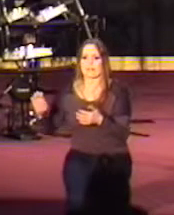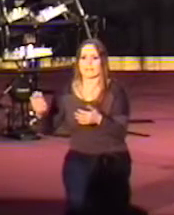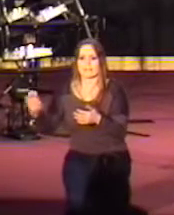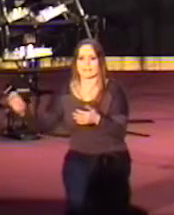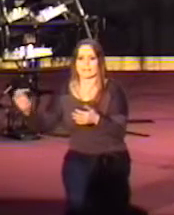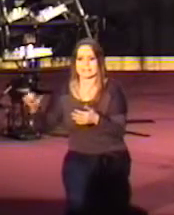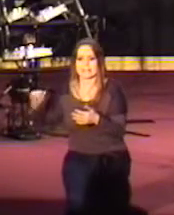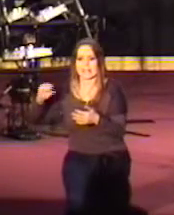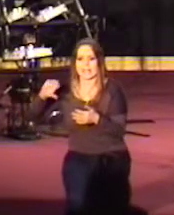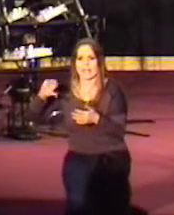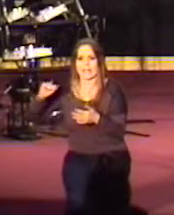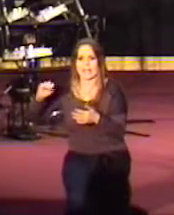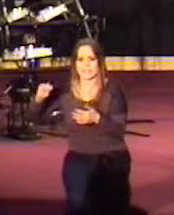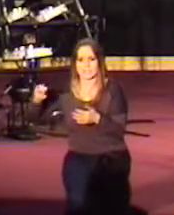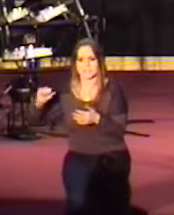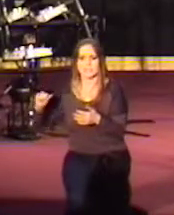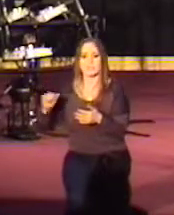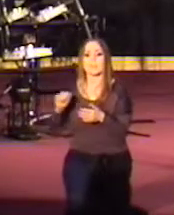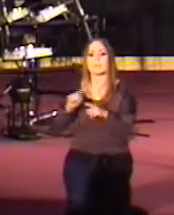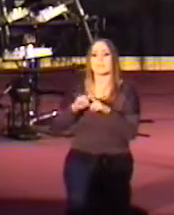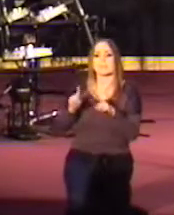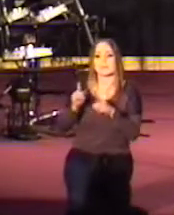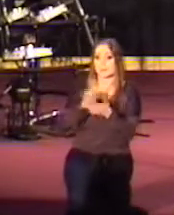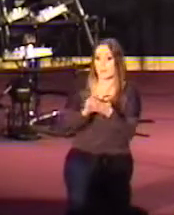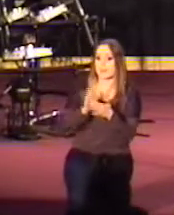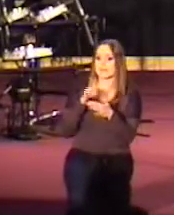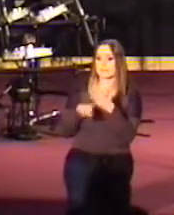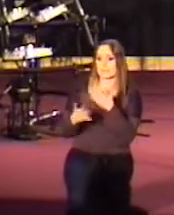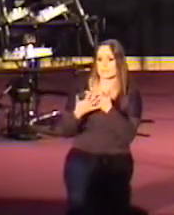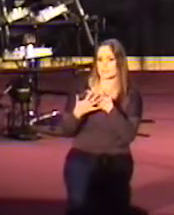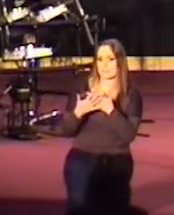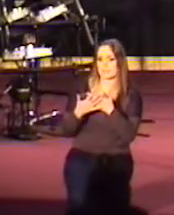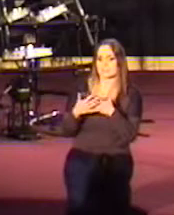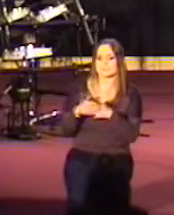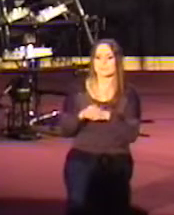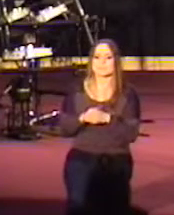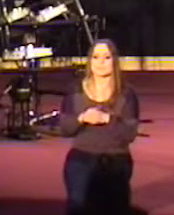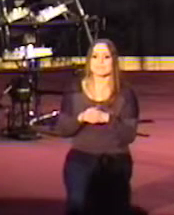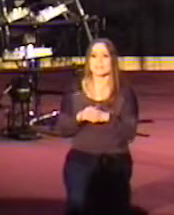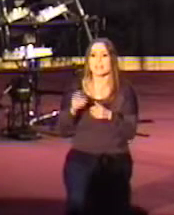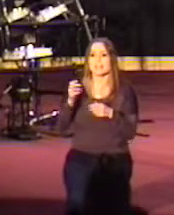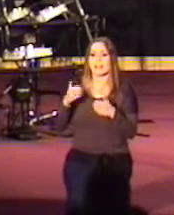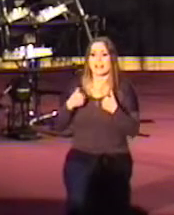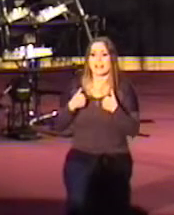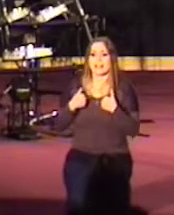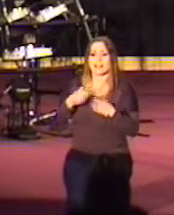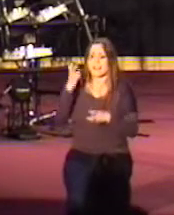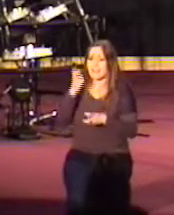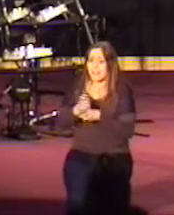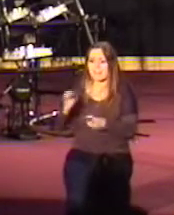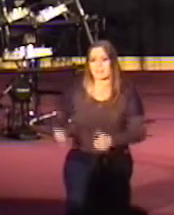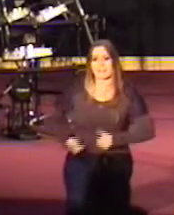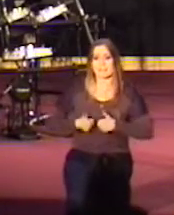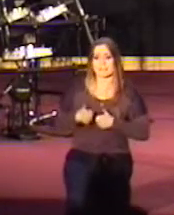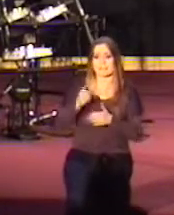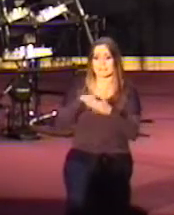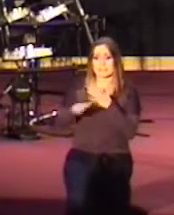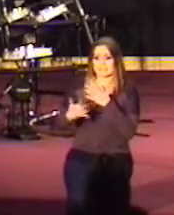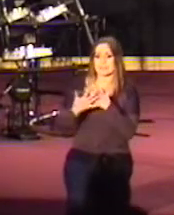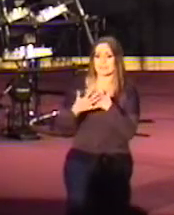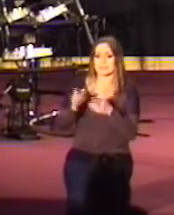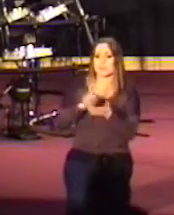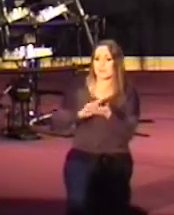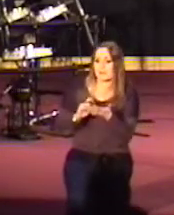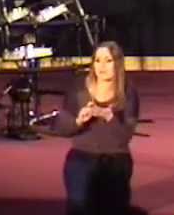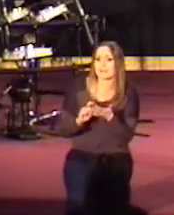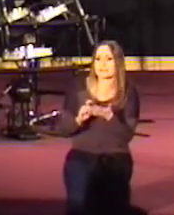Philippi and he's writing in jail. I mean, he's had a really tough life and Paul was in prison. And he's writing to the church, and he wants to give them some